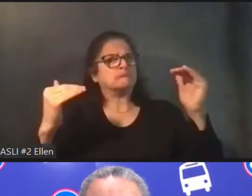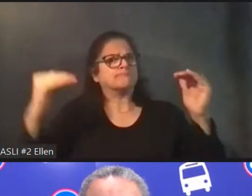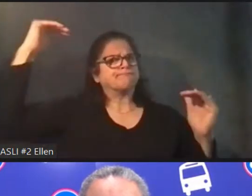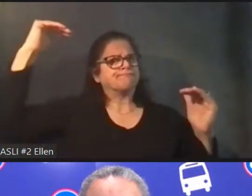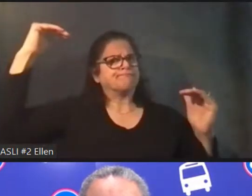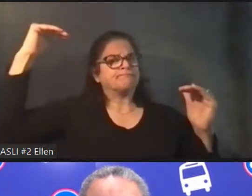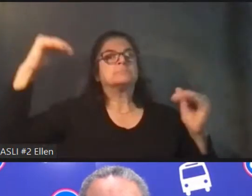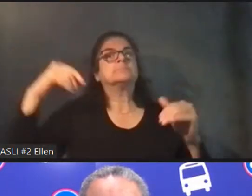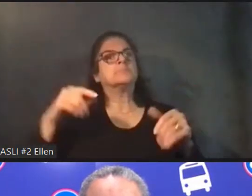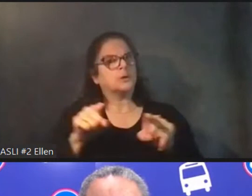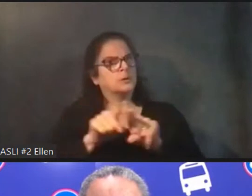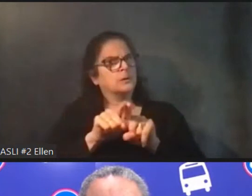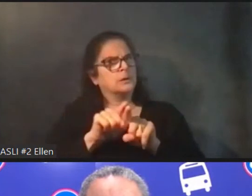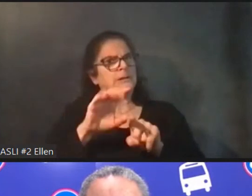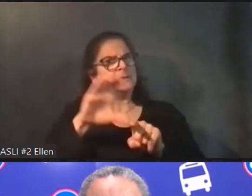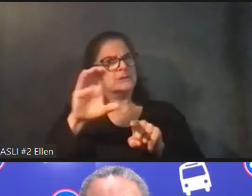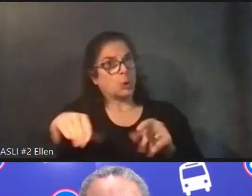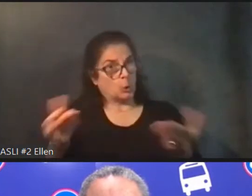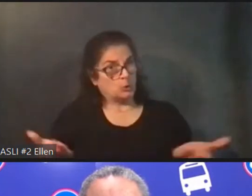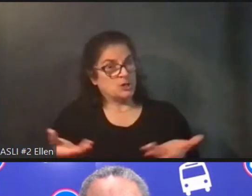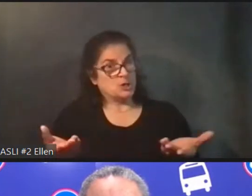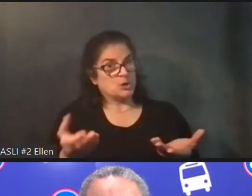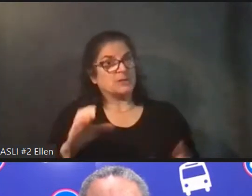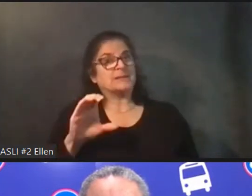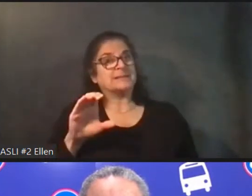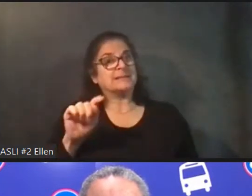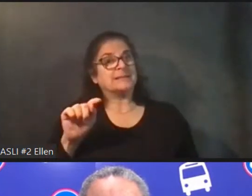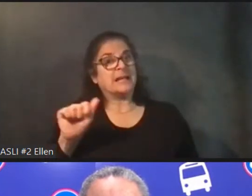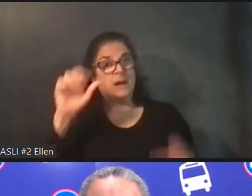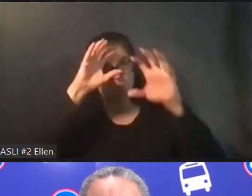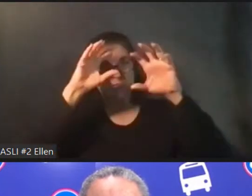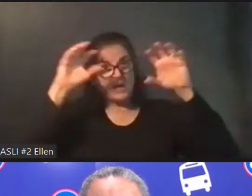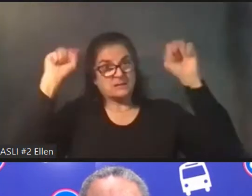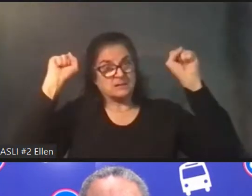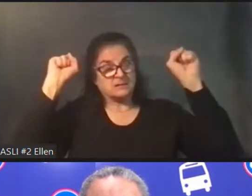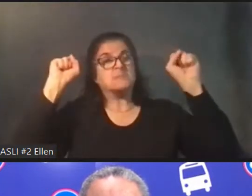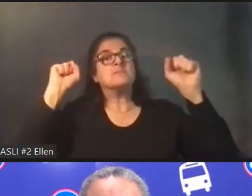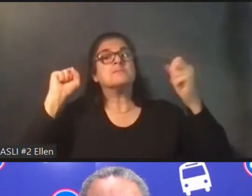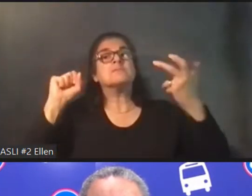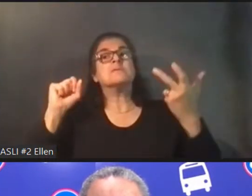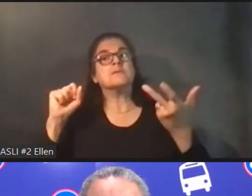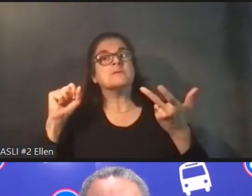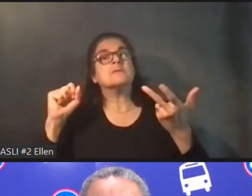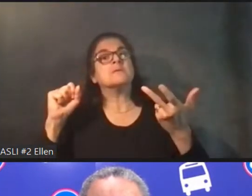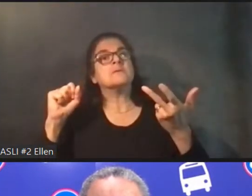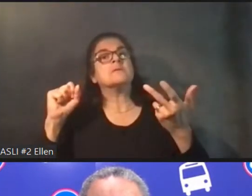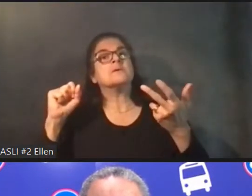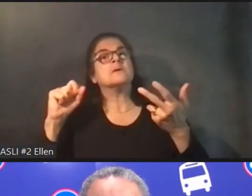president's current salary is the third largest among the four transit entities.